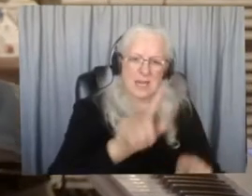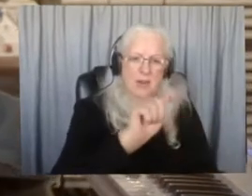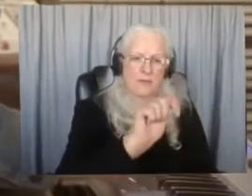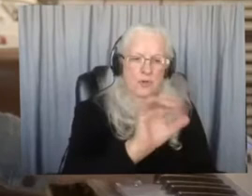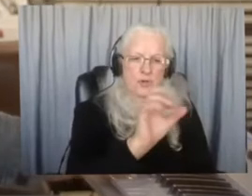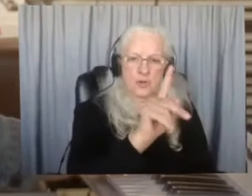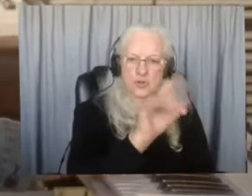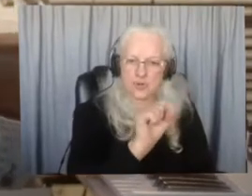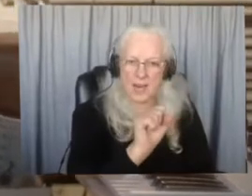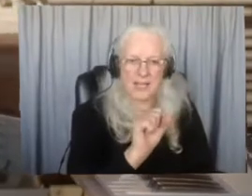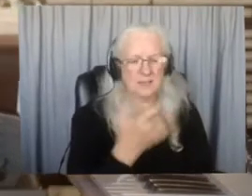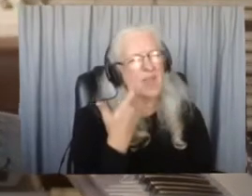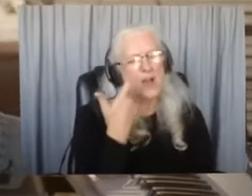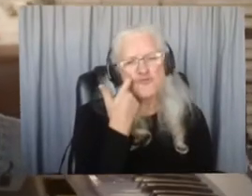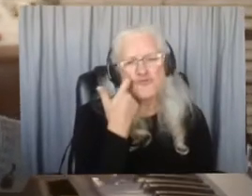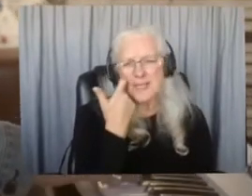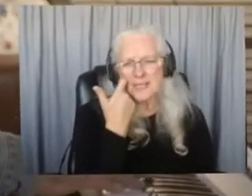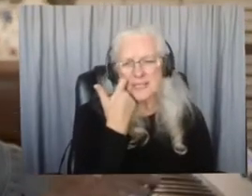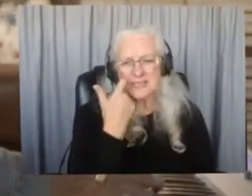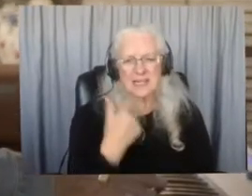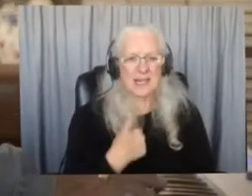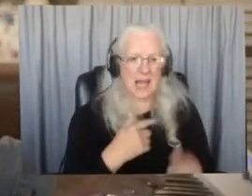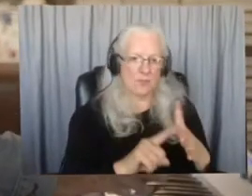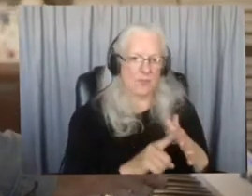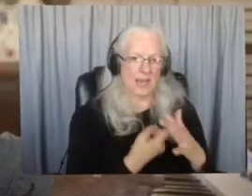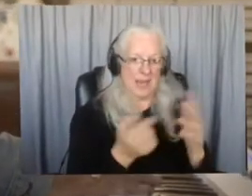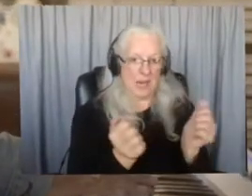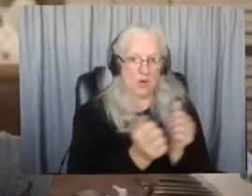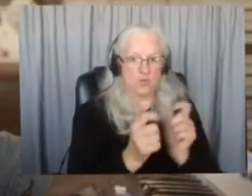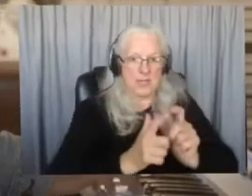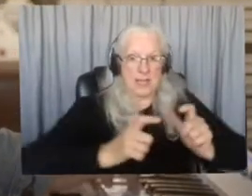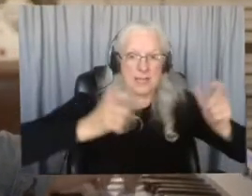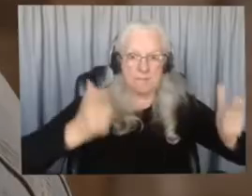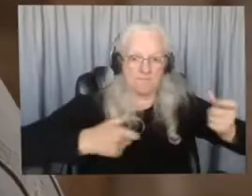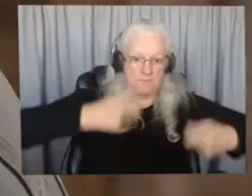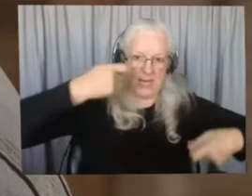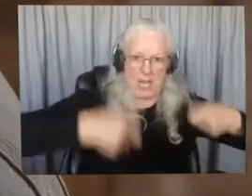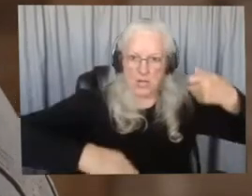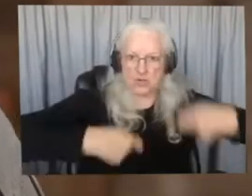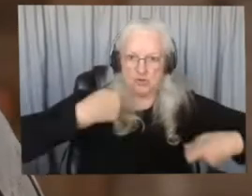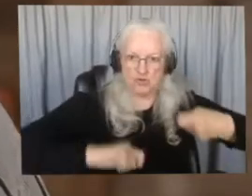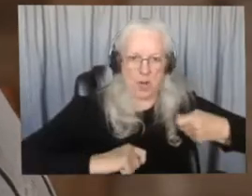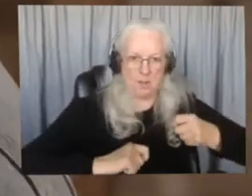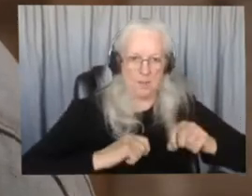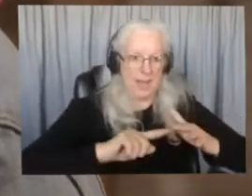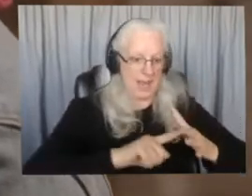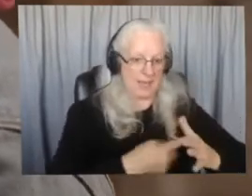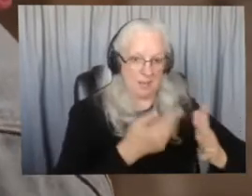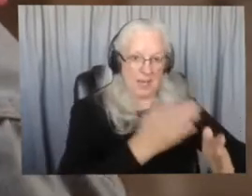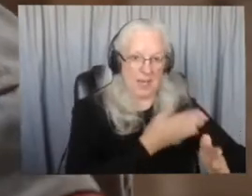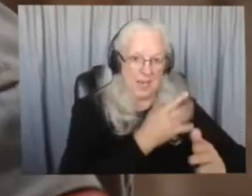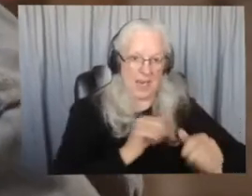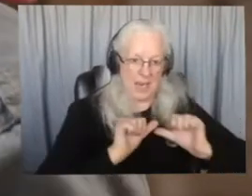been starting off with the big drum in the beginning of the song, and sometimes I'll keep it for the rest of the song just